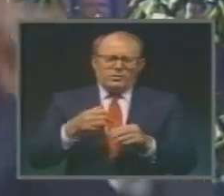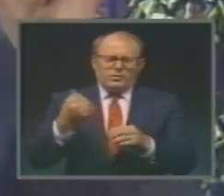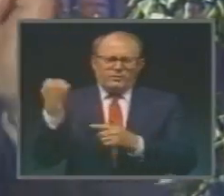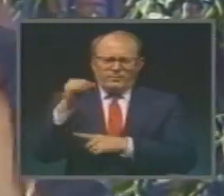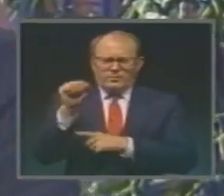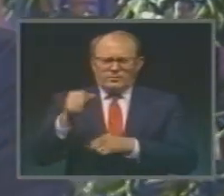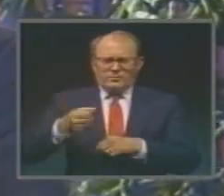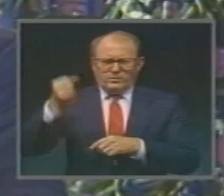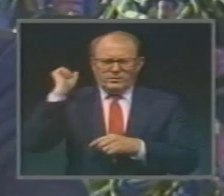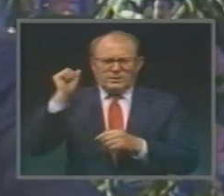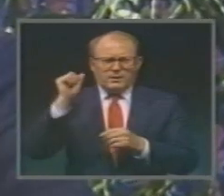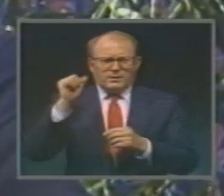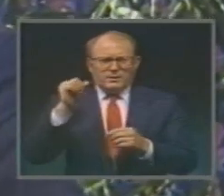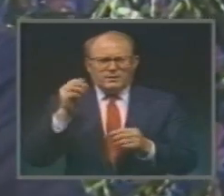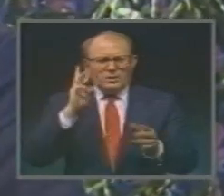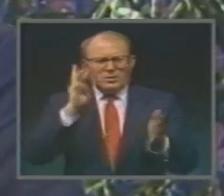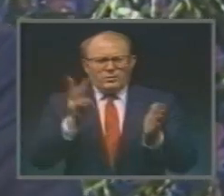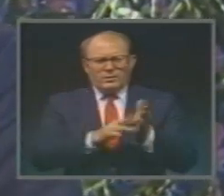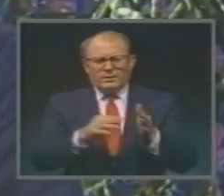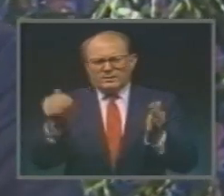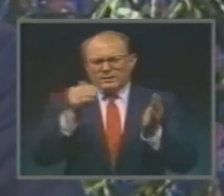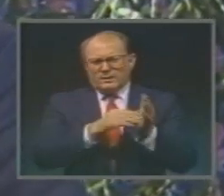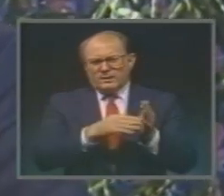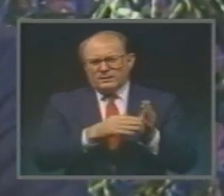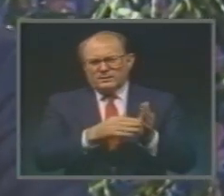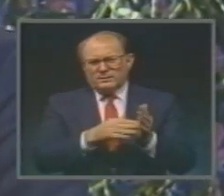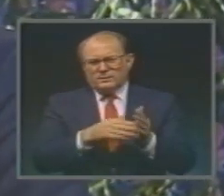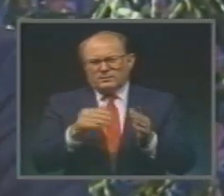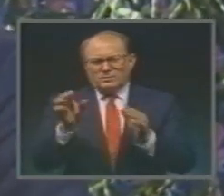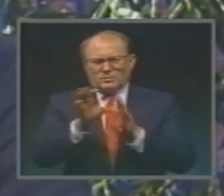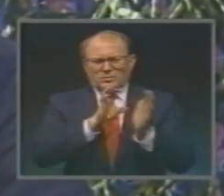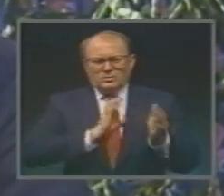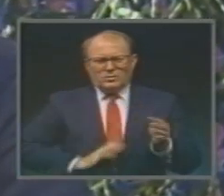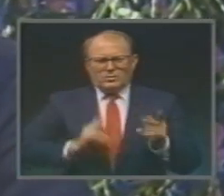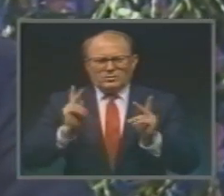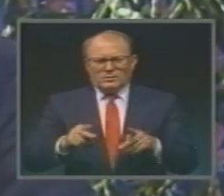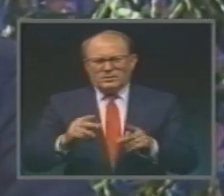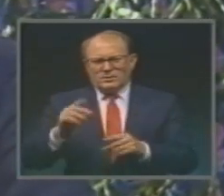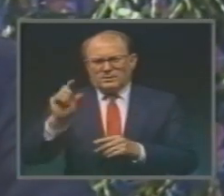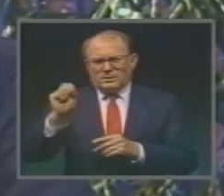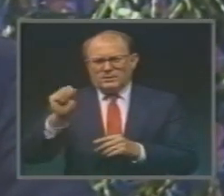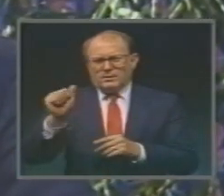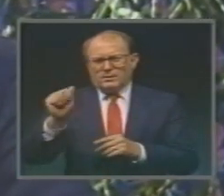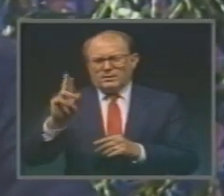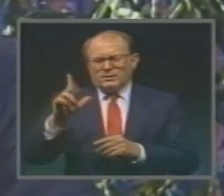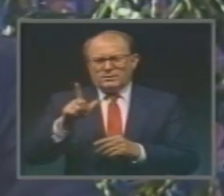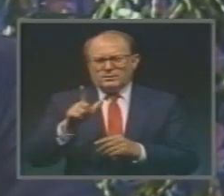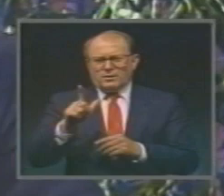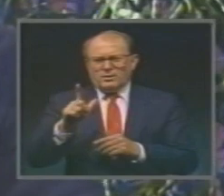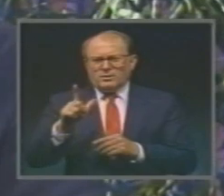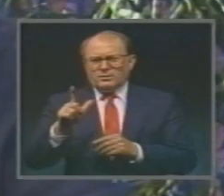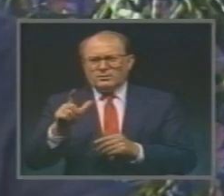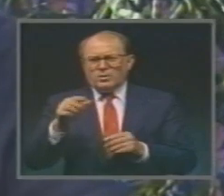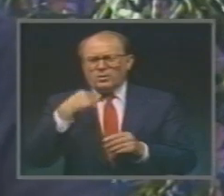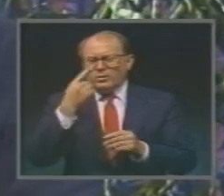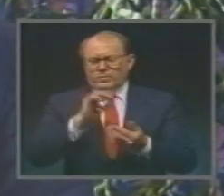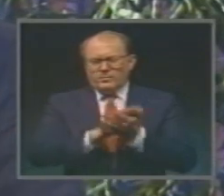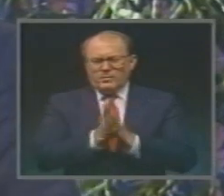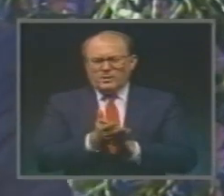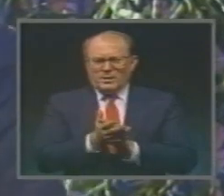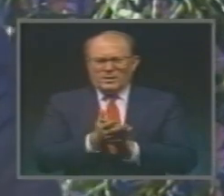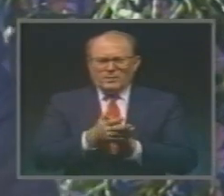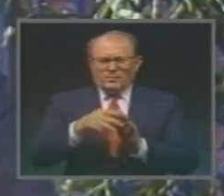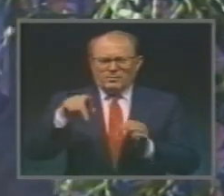cities, testified against them when they were being put to death, Saul of Tarsus, who later became the Apostle